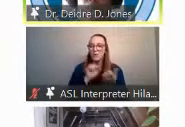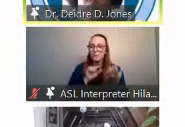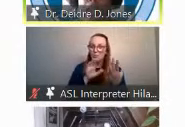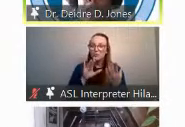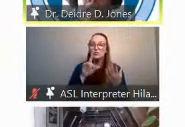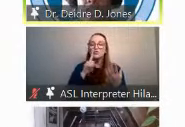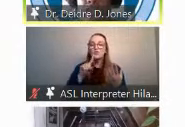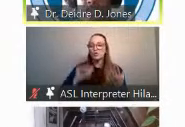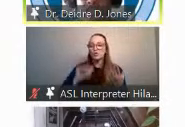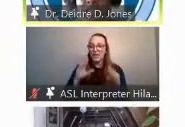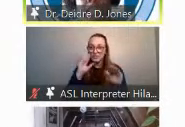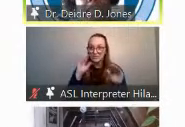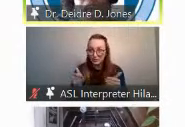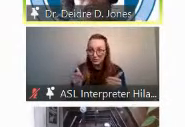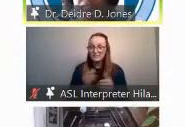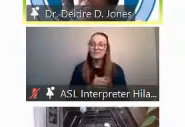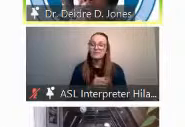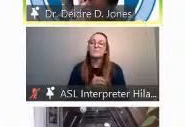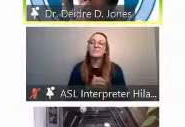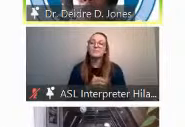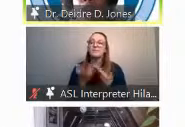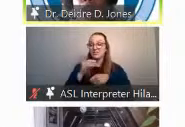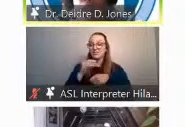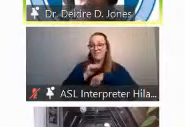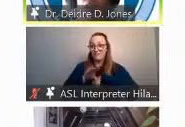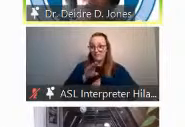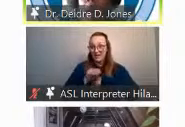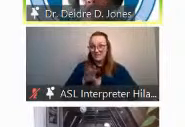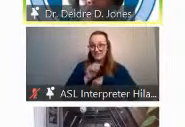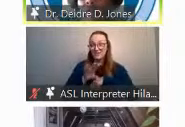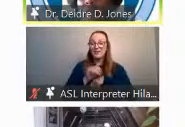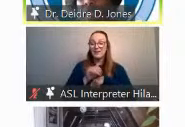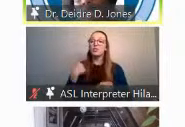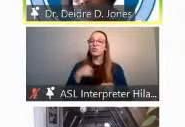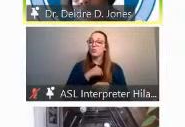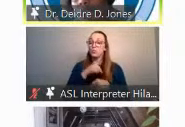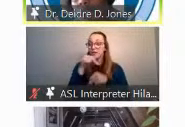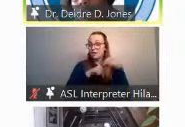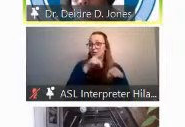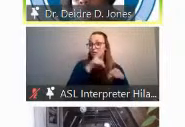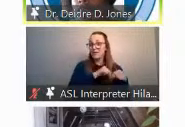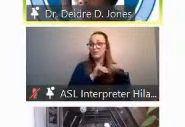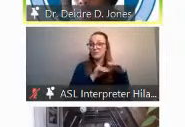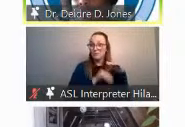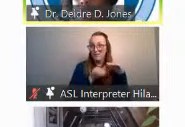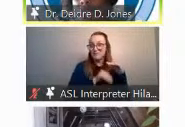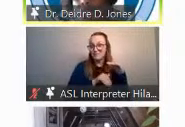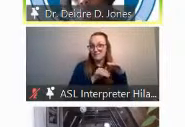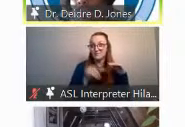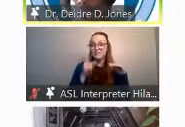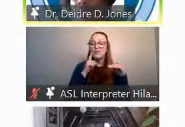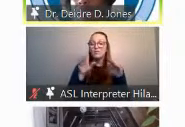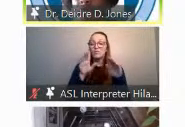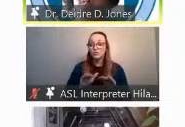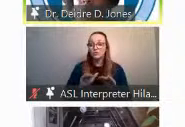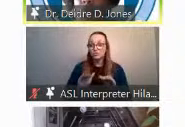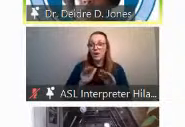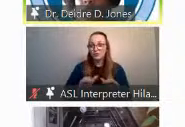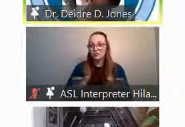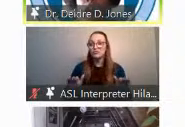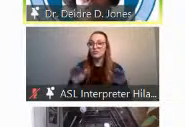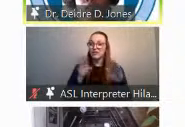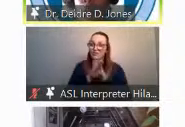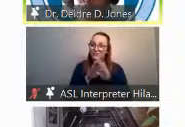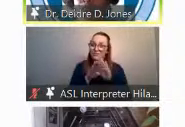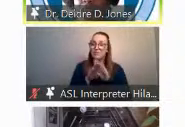child-centeredness, and just advising that we go back to the basics of child development and the theorists. I think